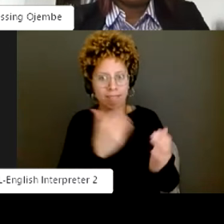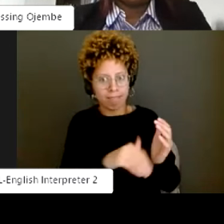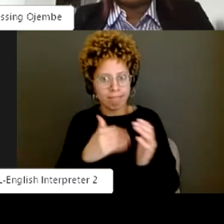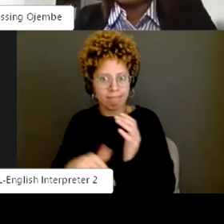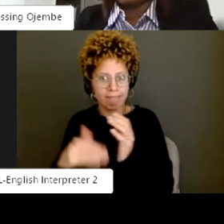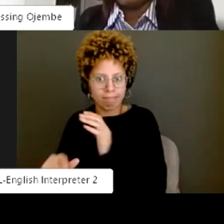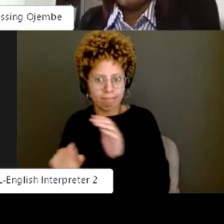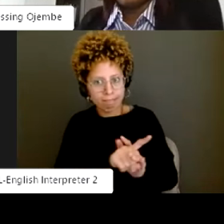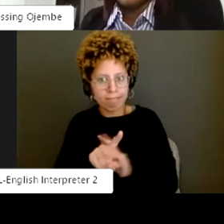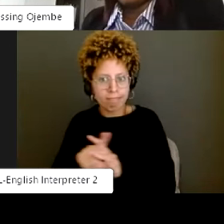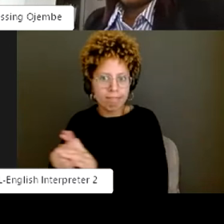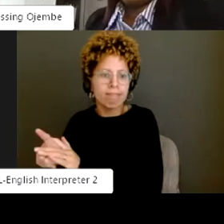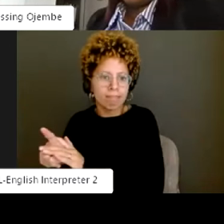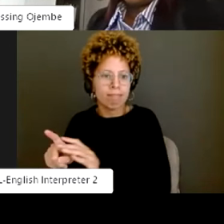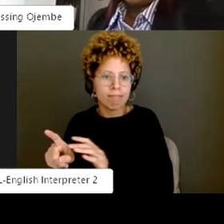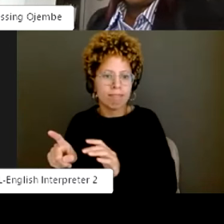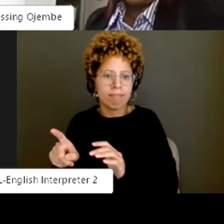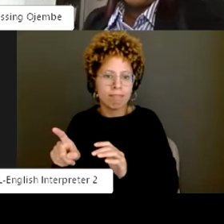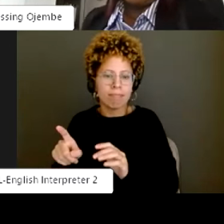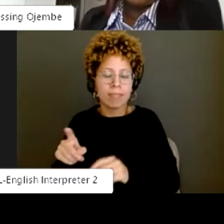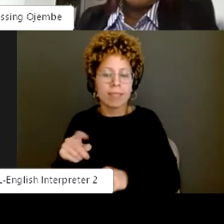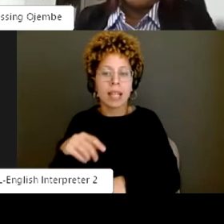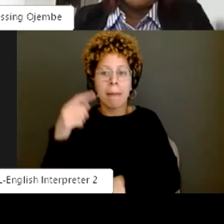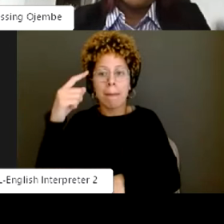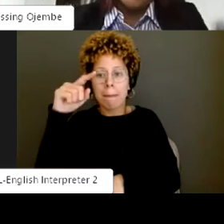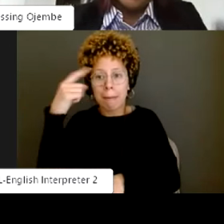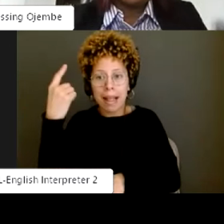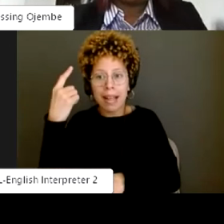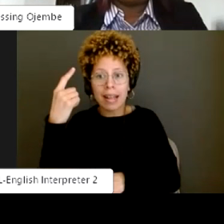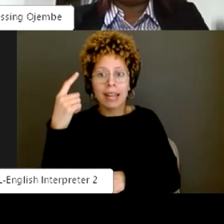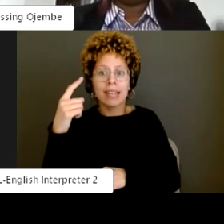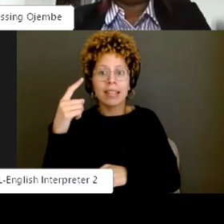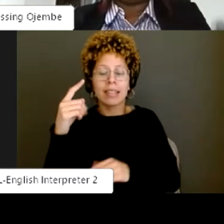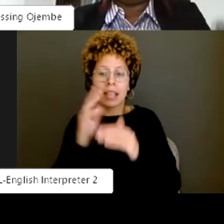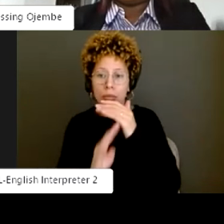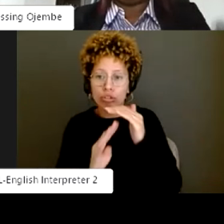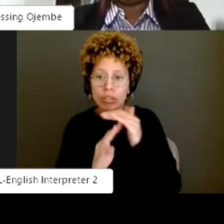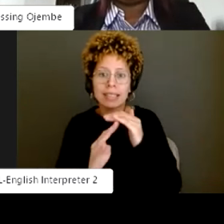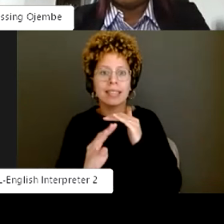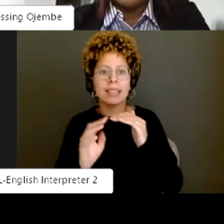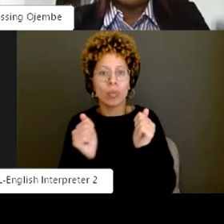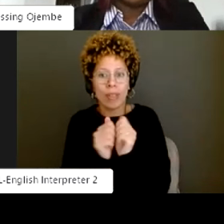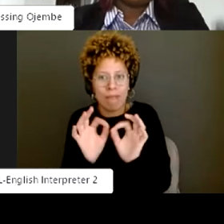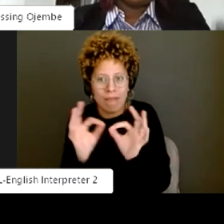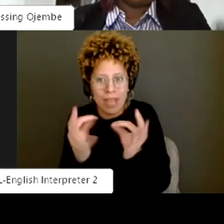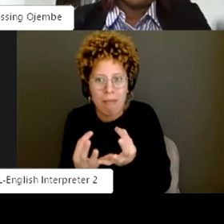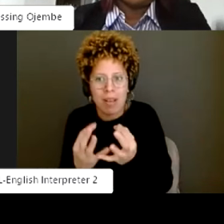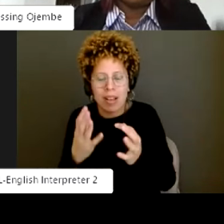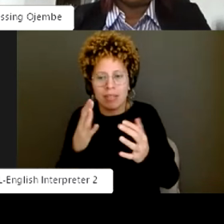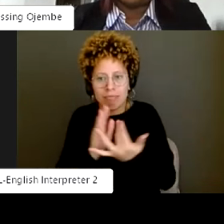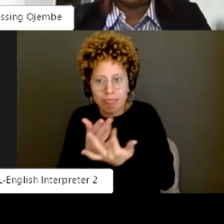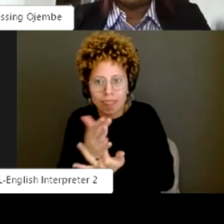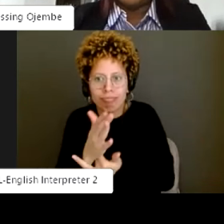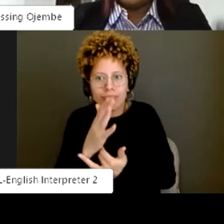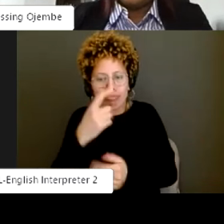is the disposability of immigrant older adults by their family members and the struggle and trauma that are experienced by